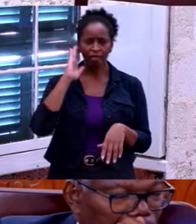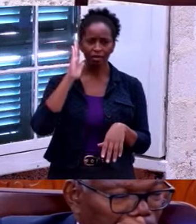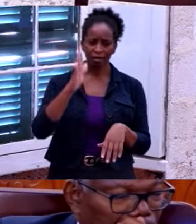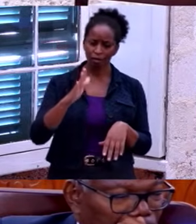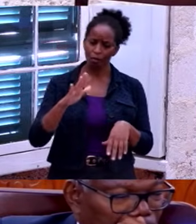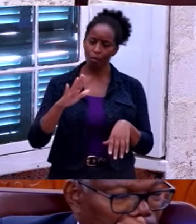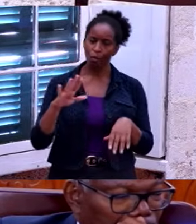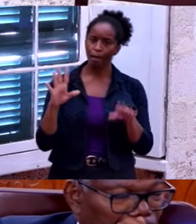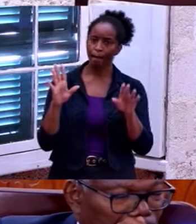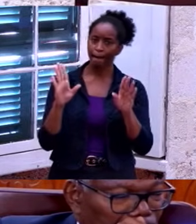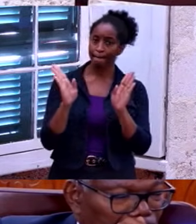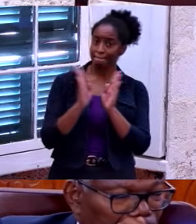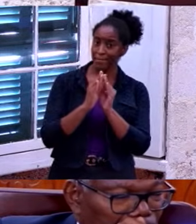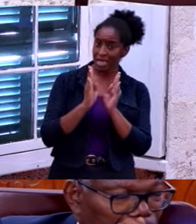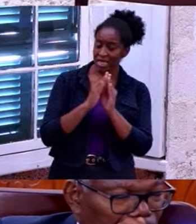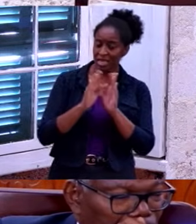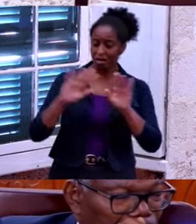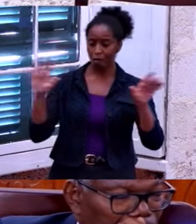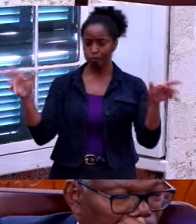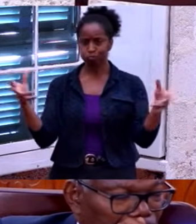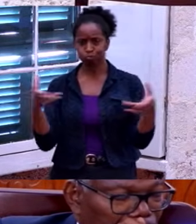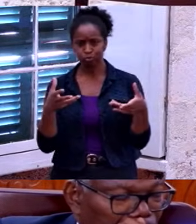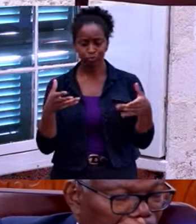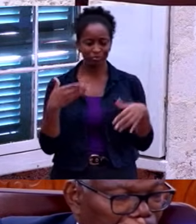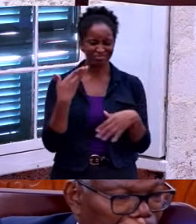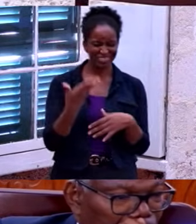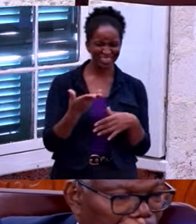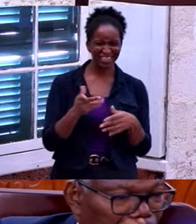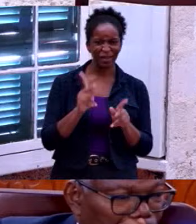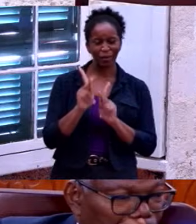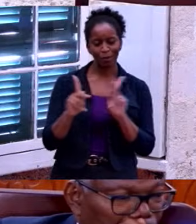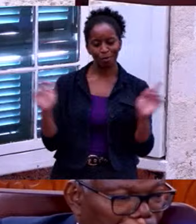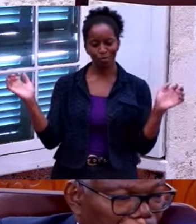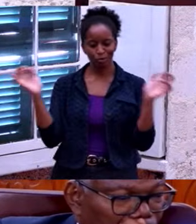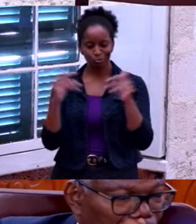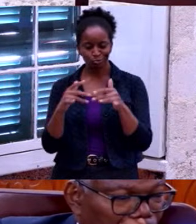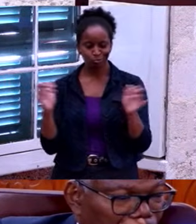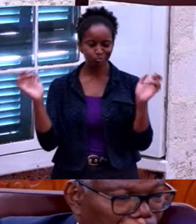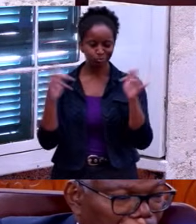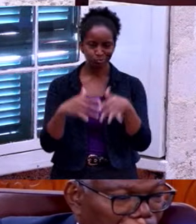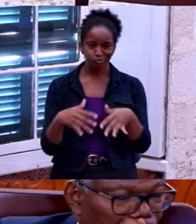have become huge social events. People are no longer